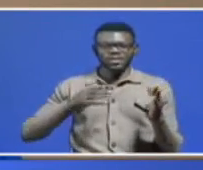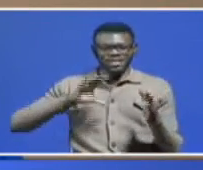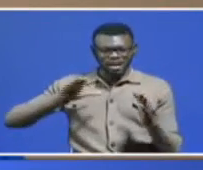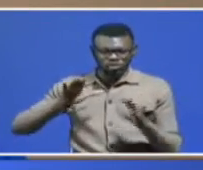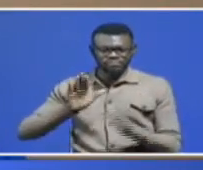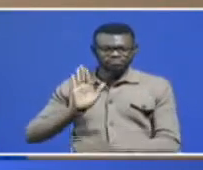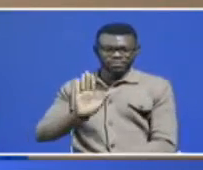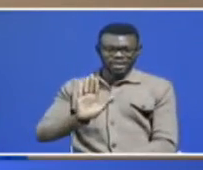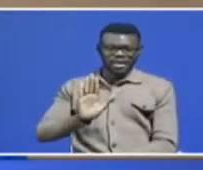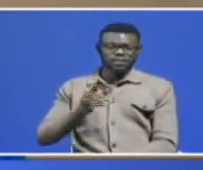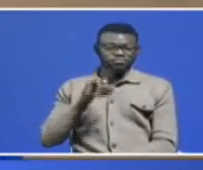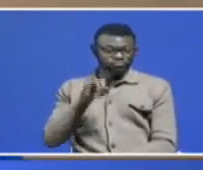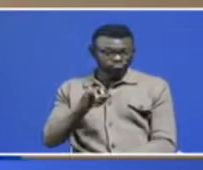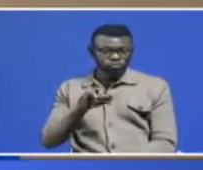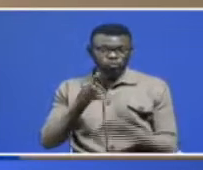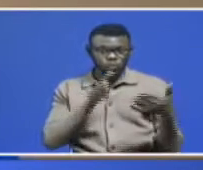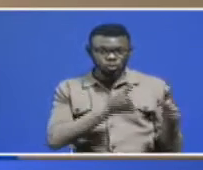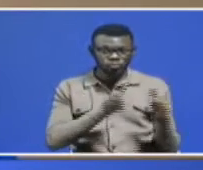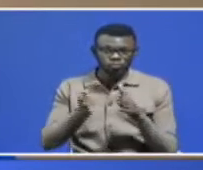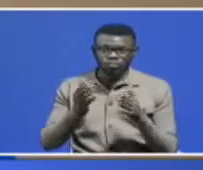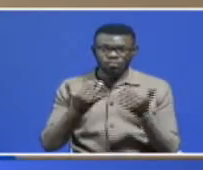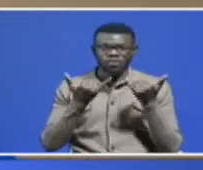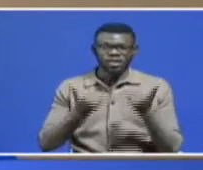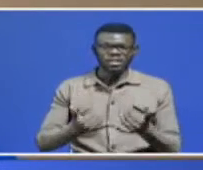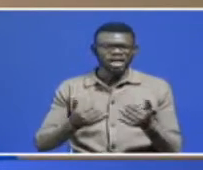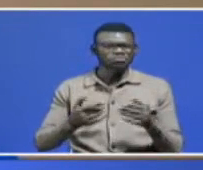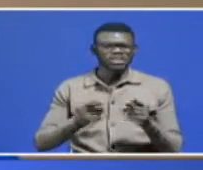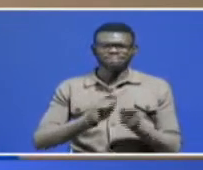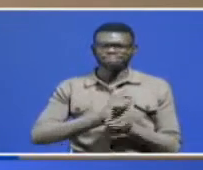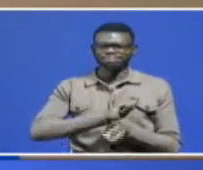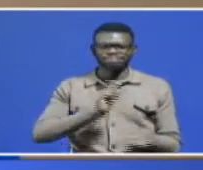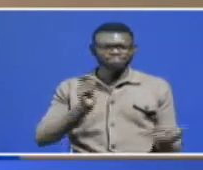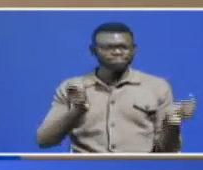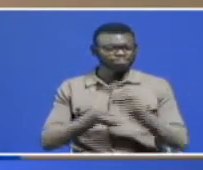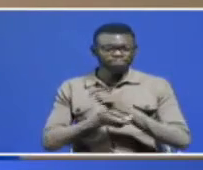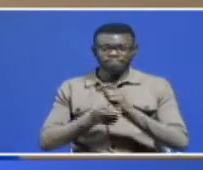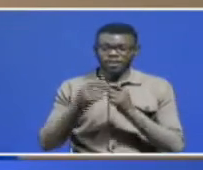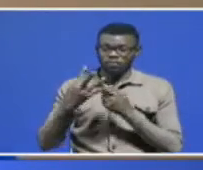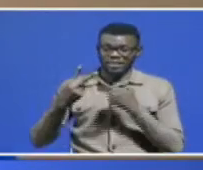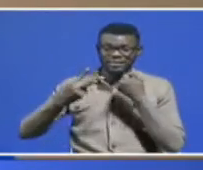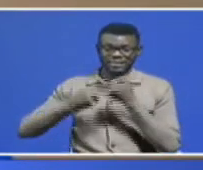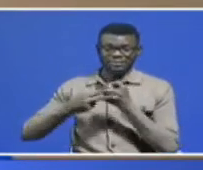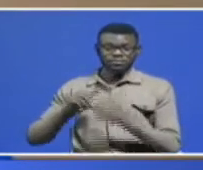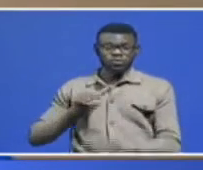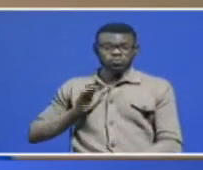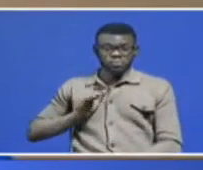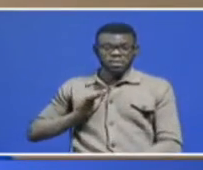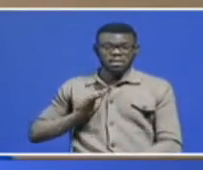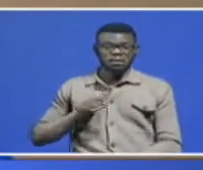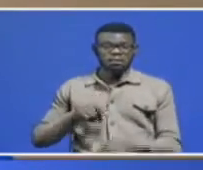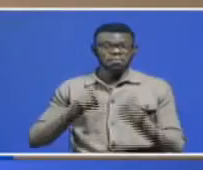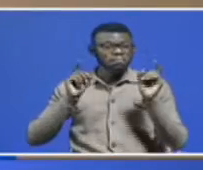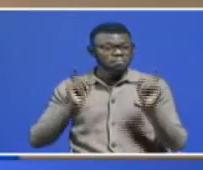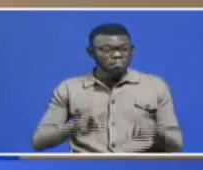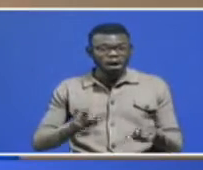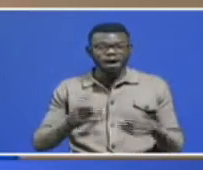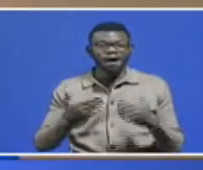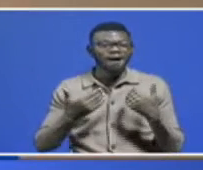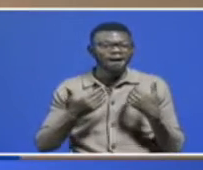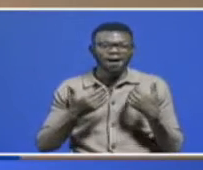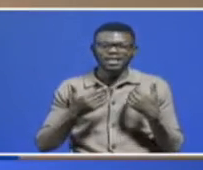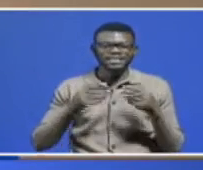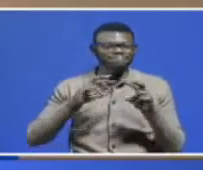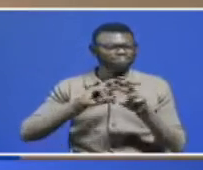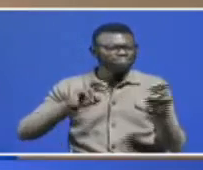counties. And that platform has now completely been disrupted. The 47 women will have to identify new constituencies